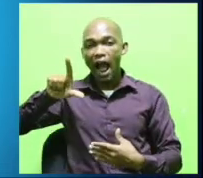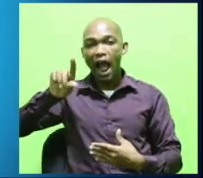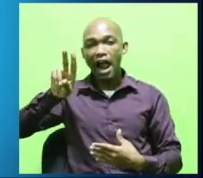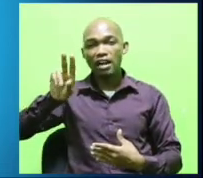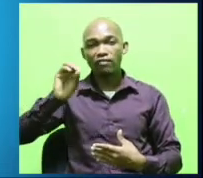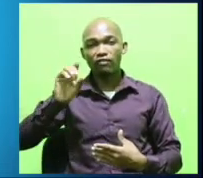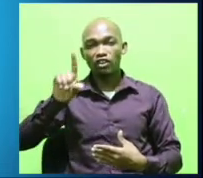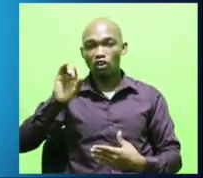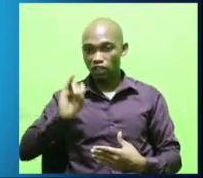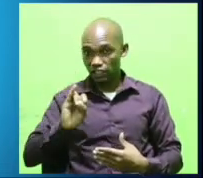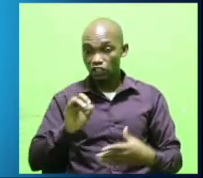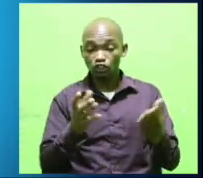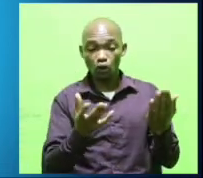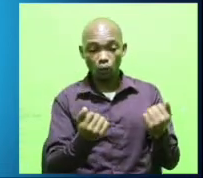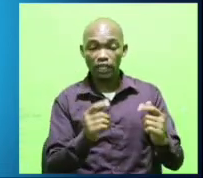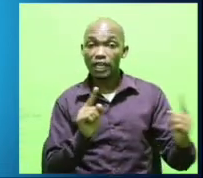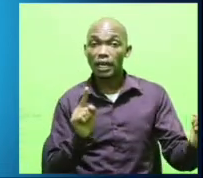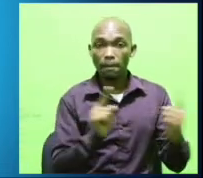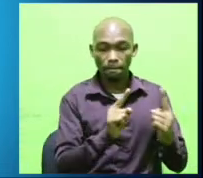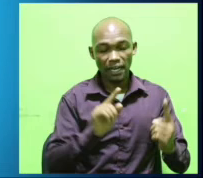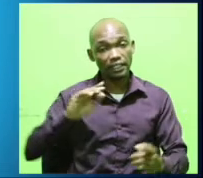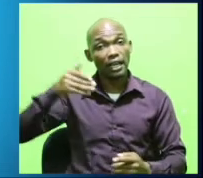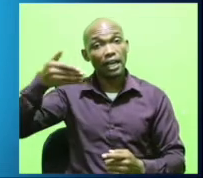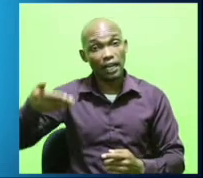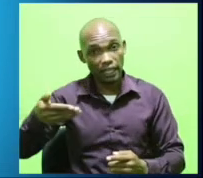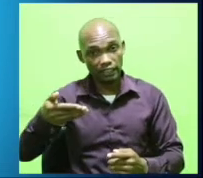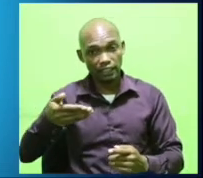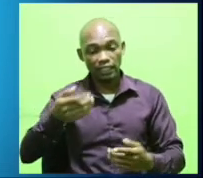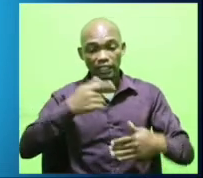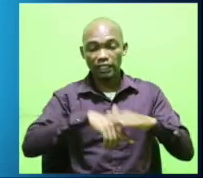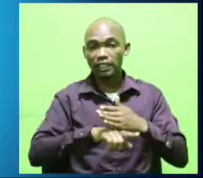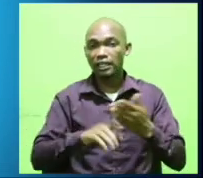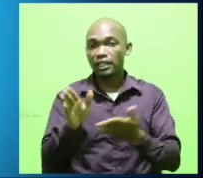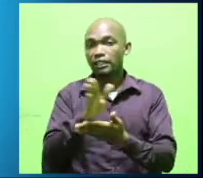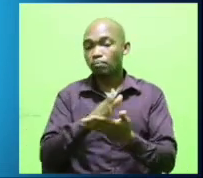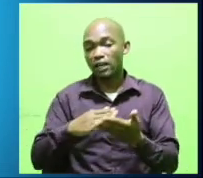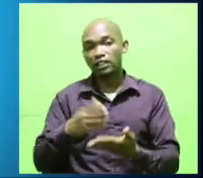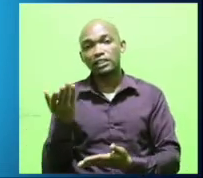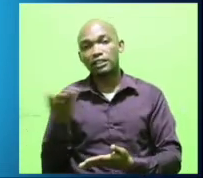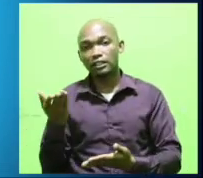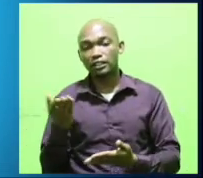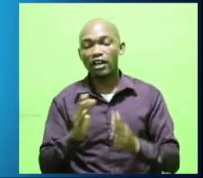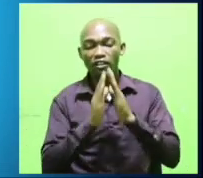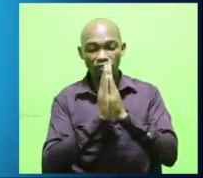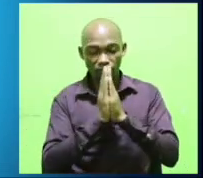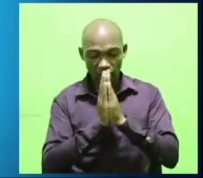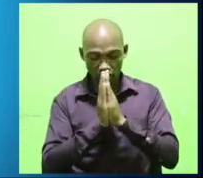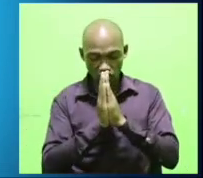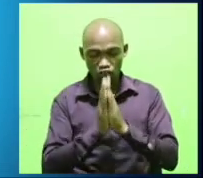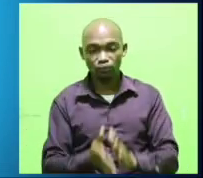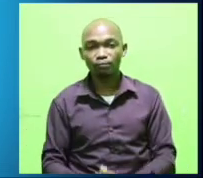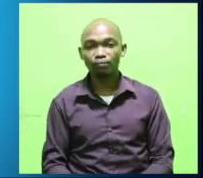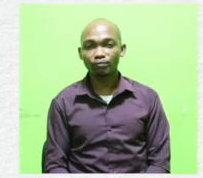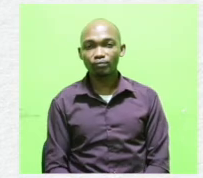function. We will meet next time in the second part of this lesson. Thank you for watching and see you again very